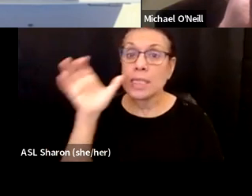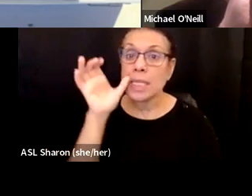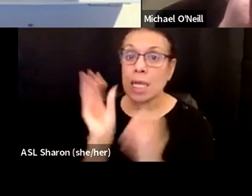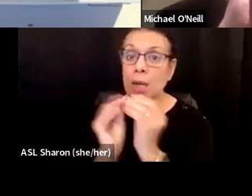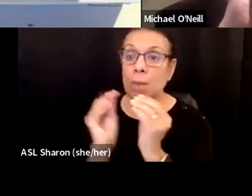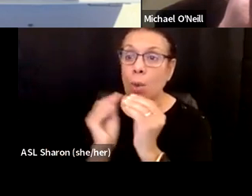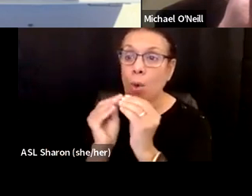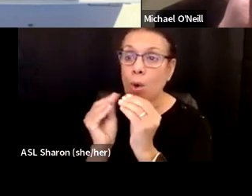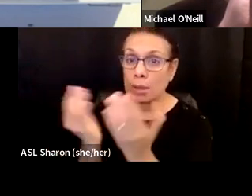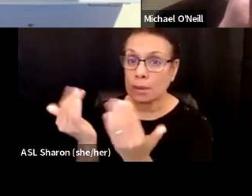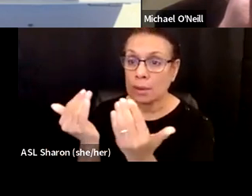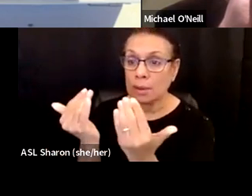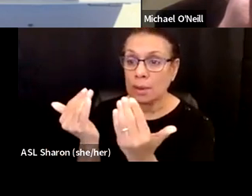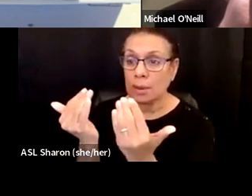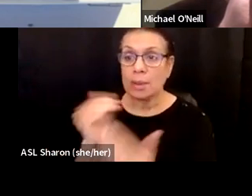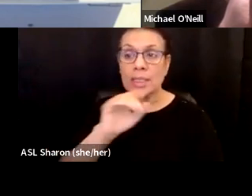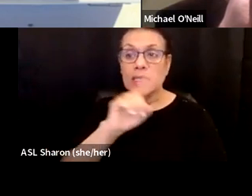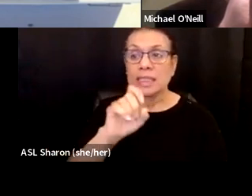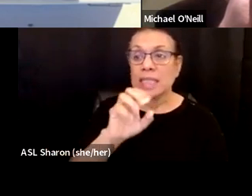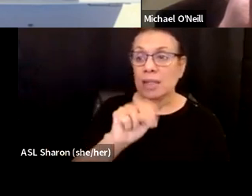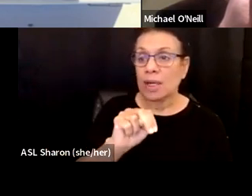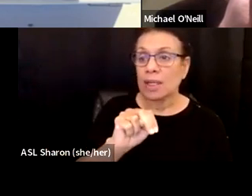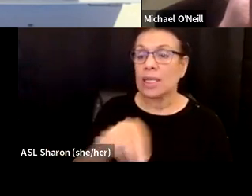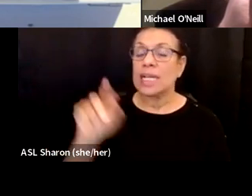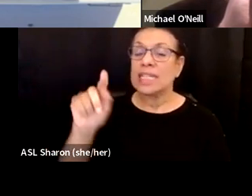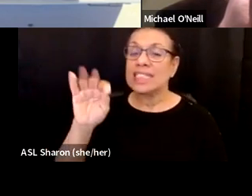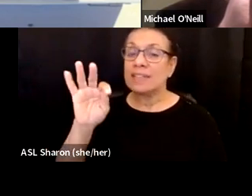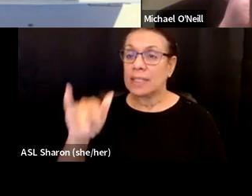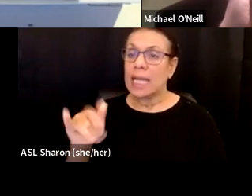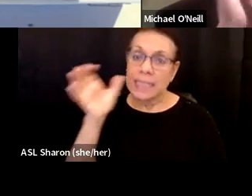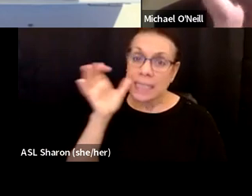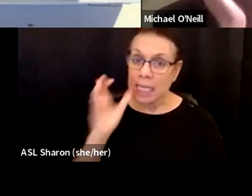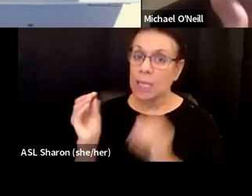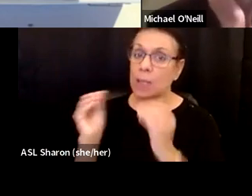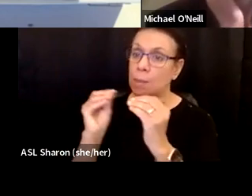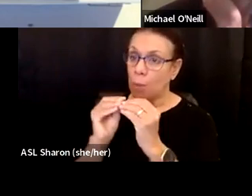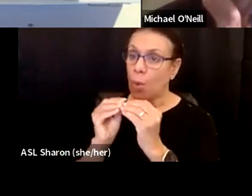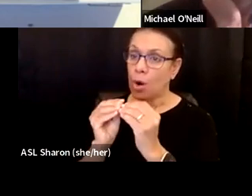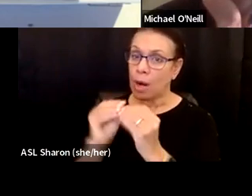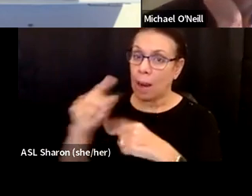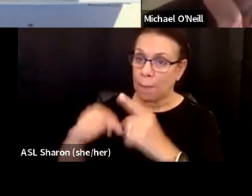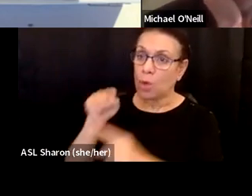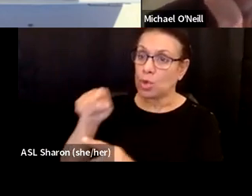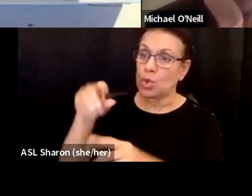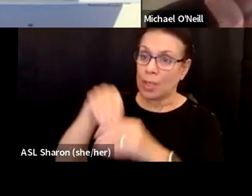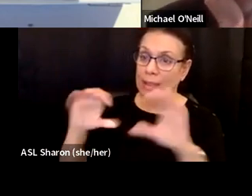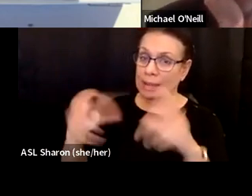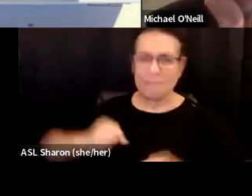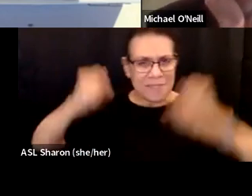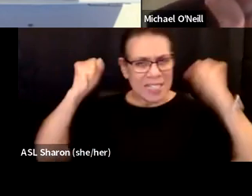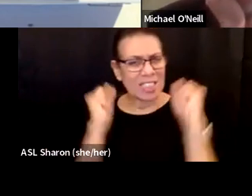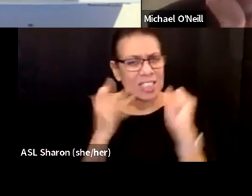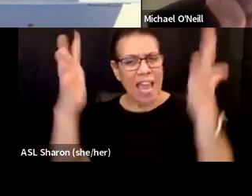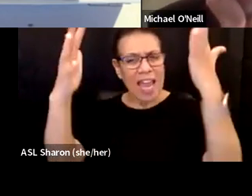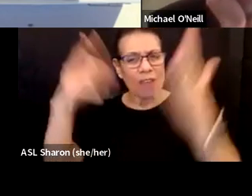student leaders sarah and tiffany we need to hear reports from bisac at future school committee meetings hooray for families for